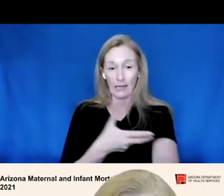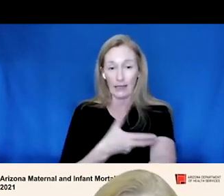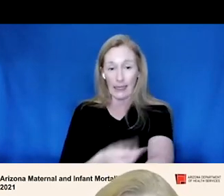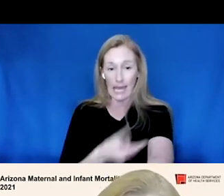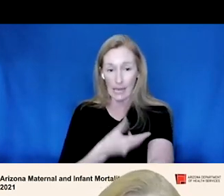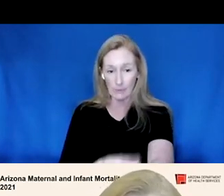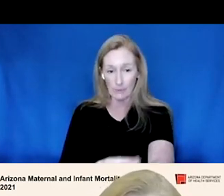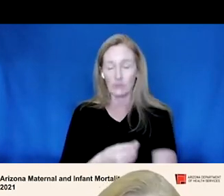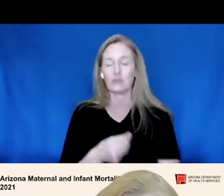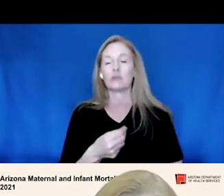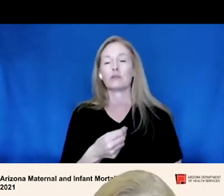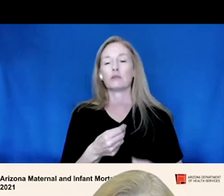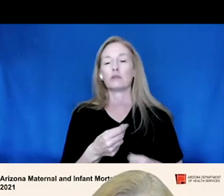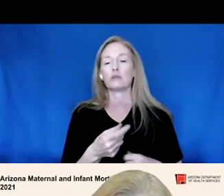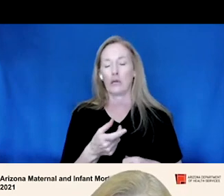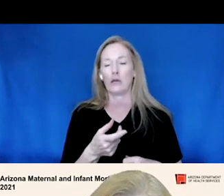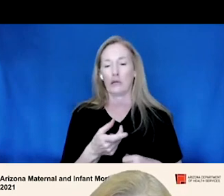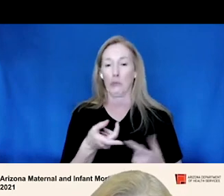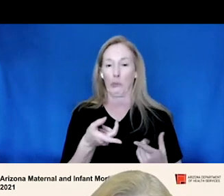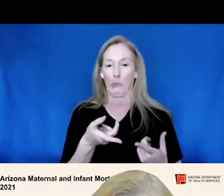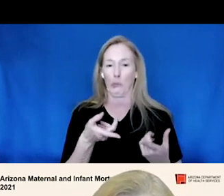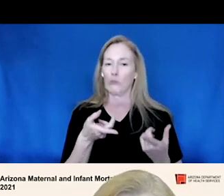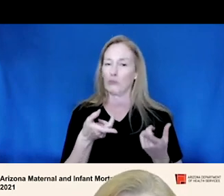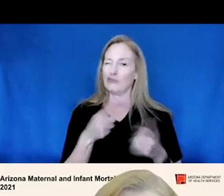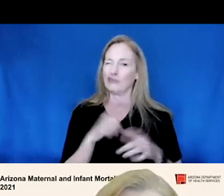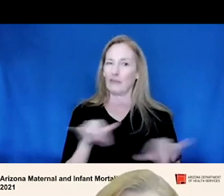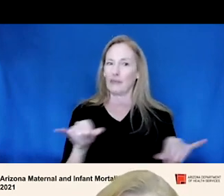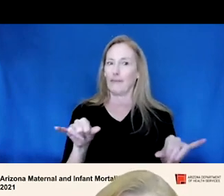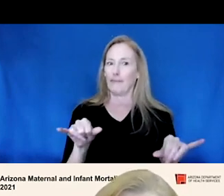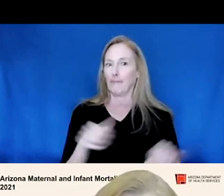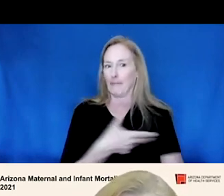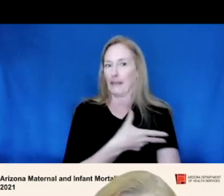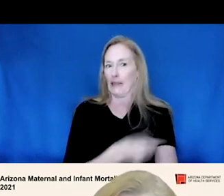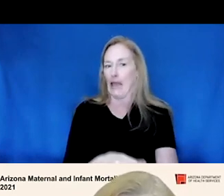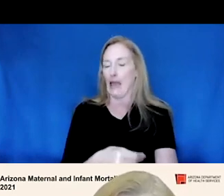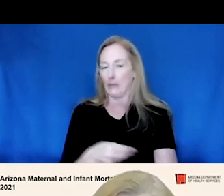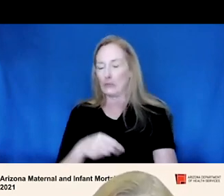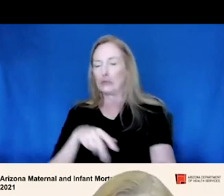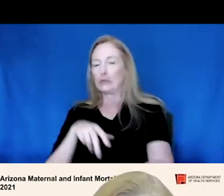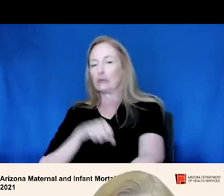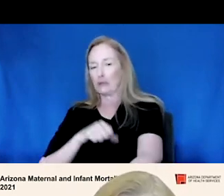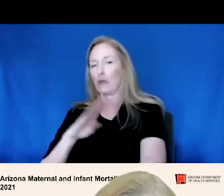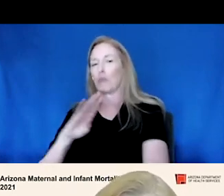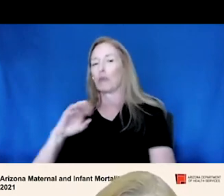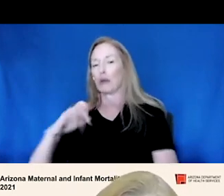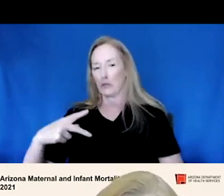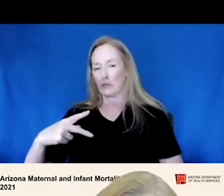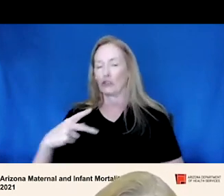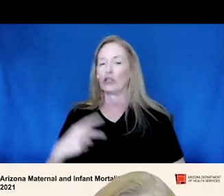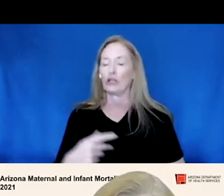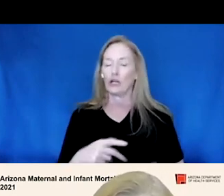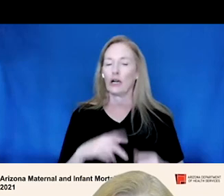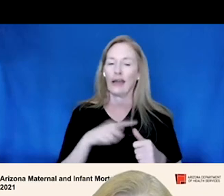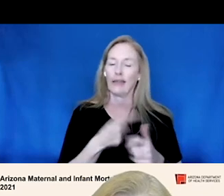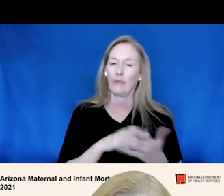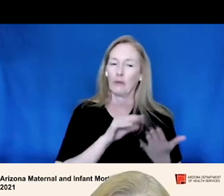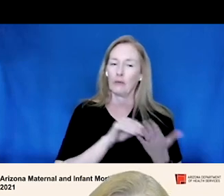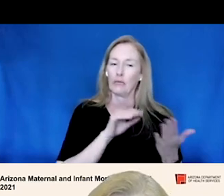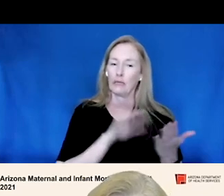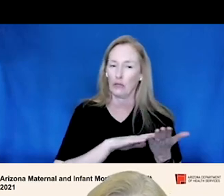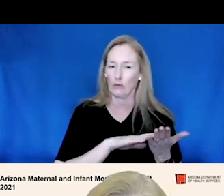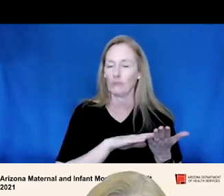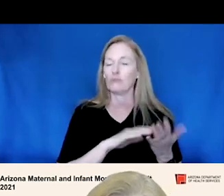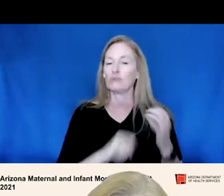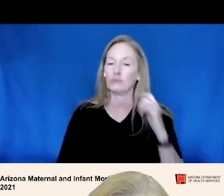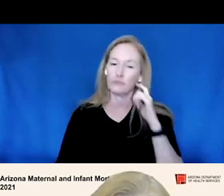their blood pressure while they were in our lab area. And then be able to note those in the chart and make the